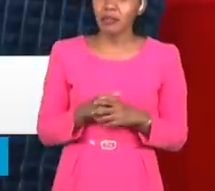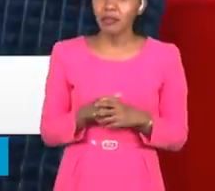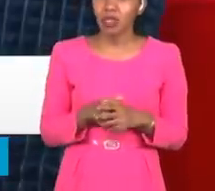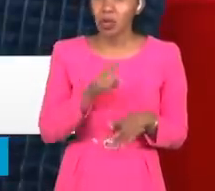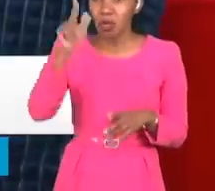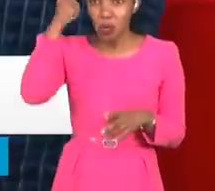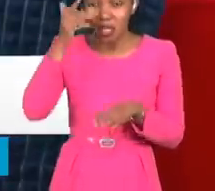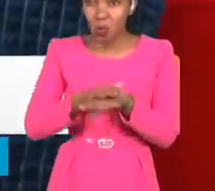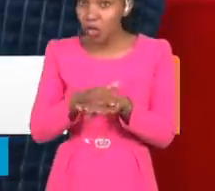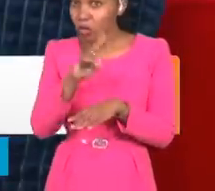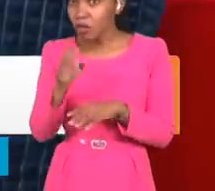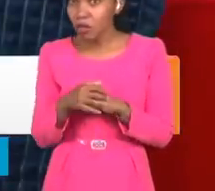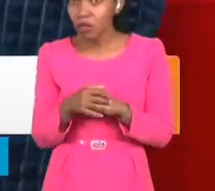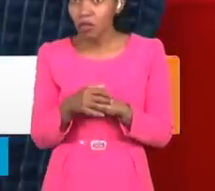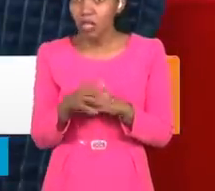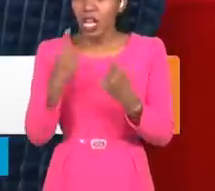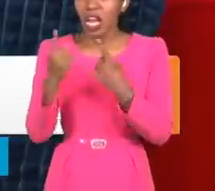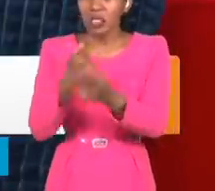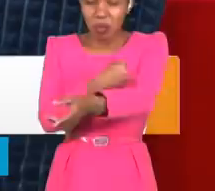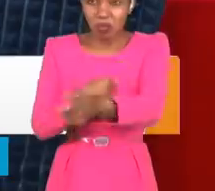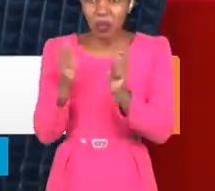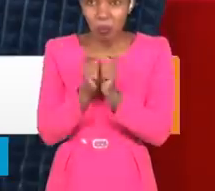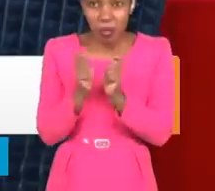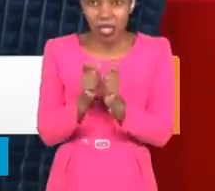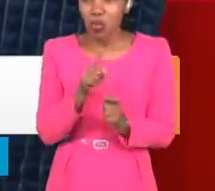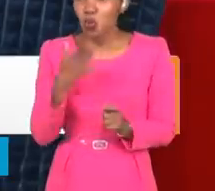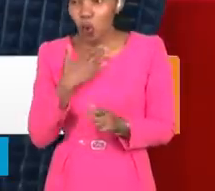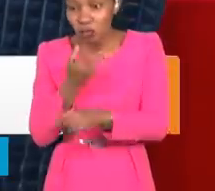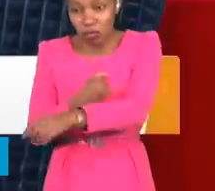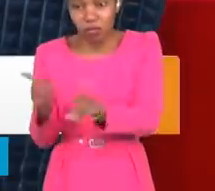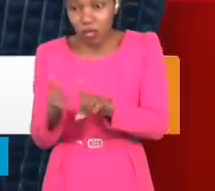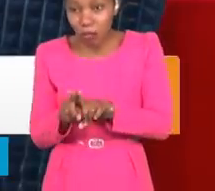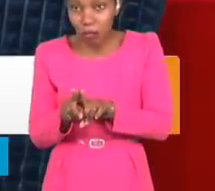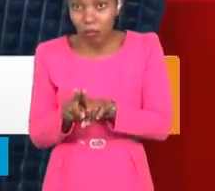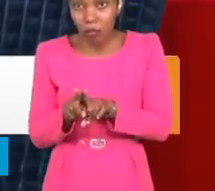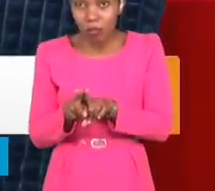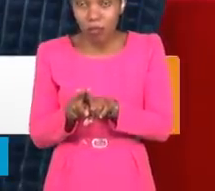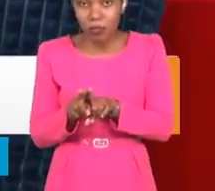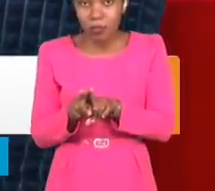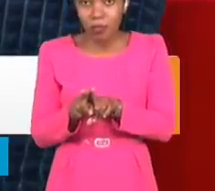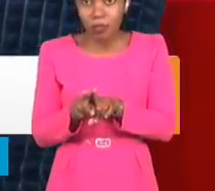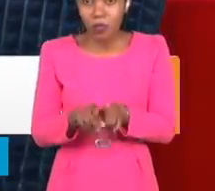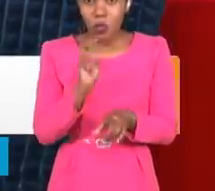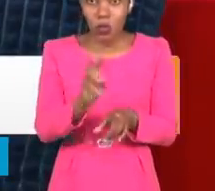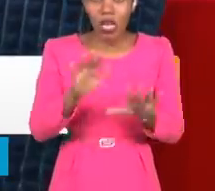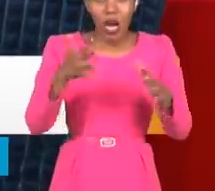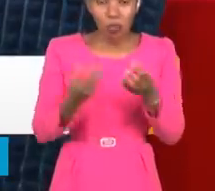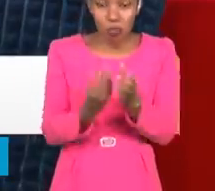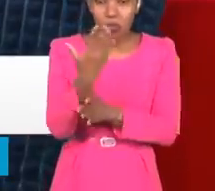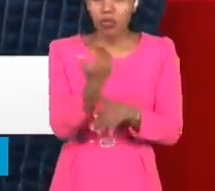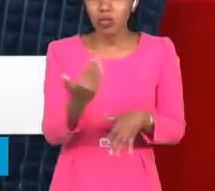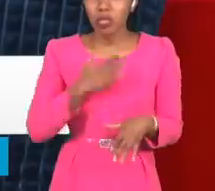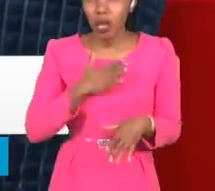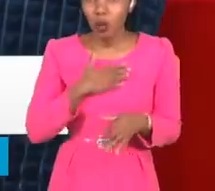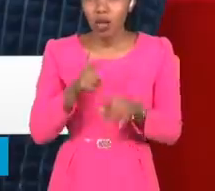do you think it's good? Alisema ni uchungu kuweka mbia, so do you want to put? So you see, the way we bring up our